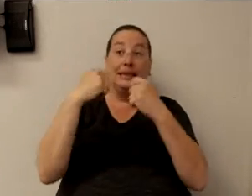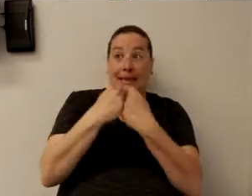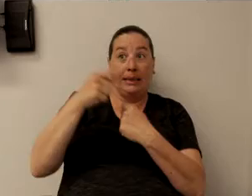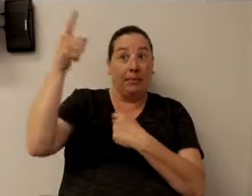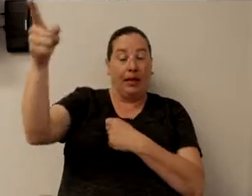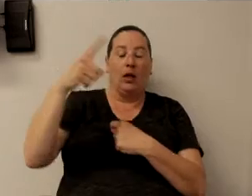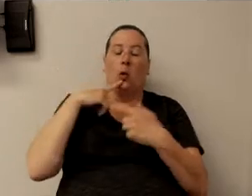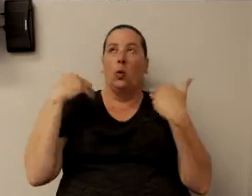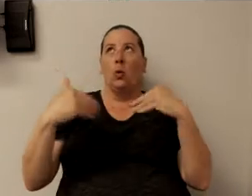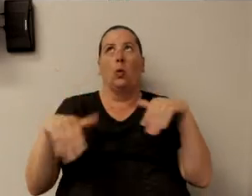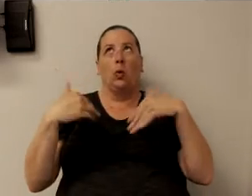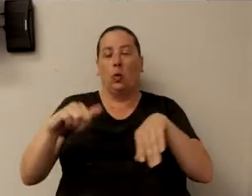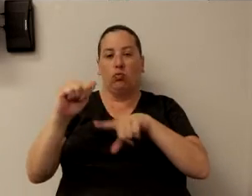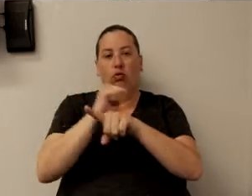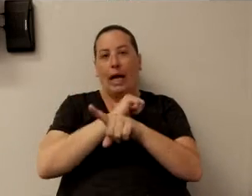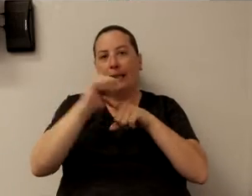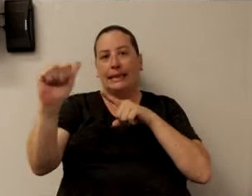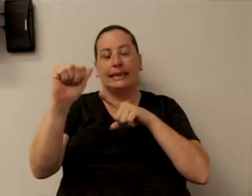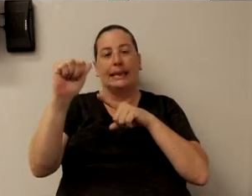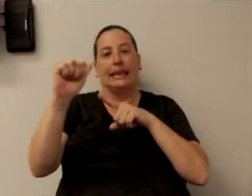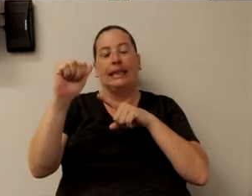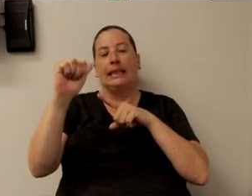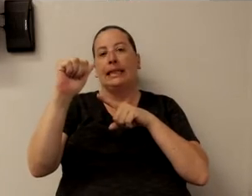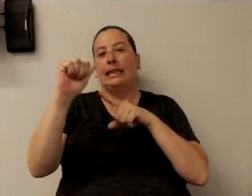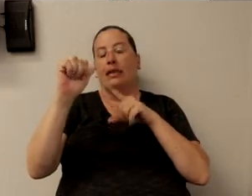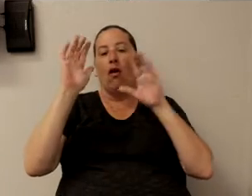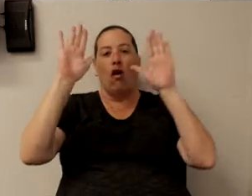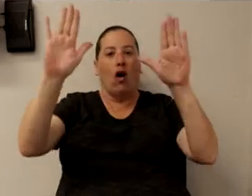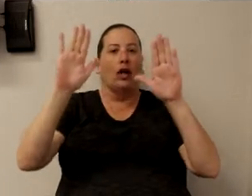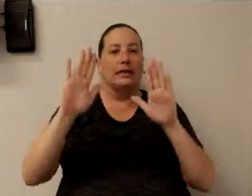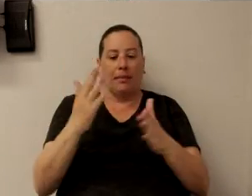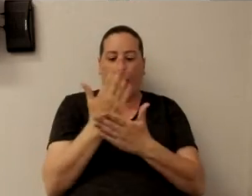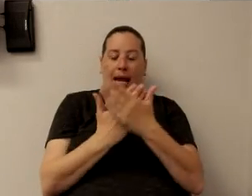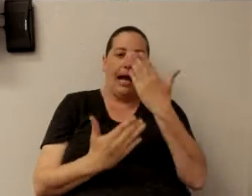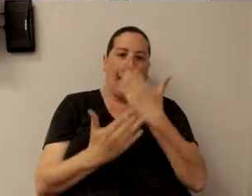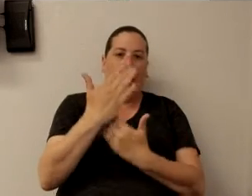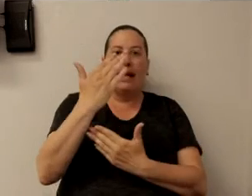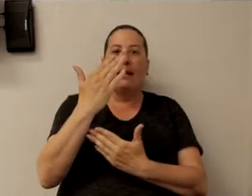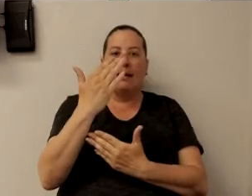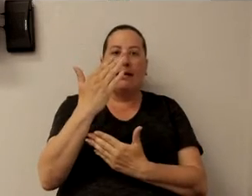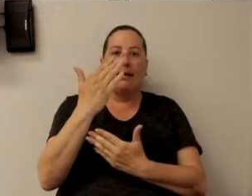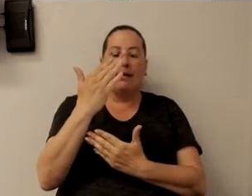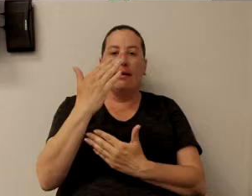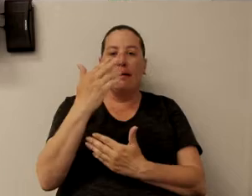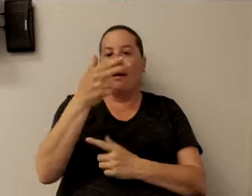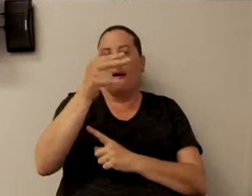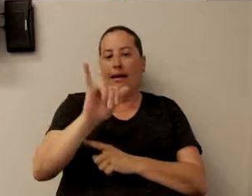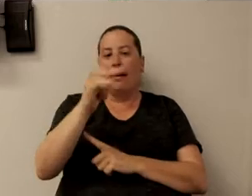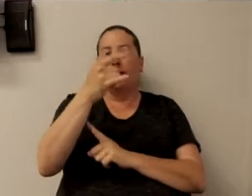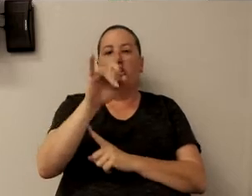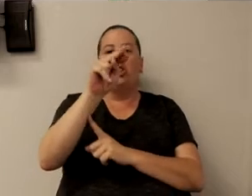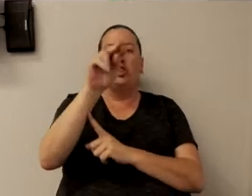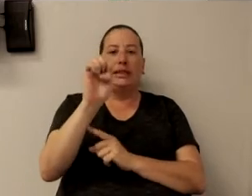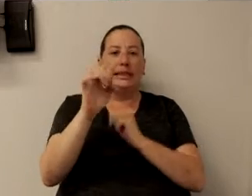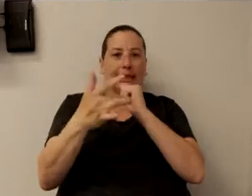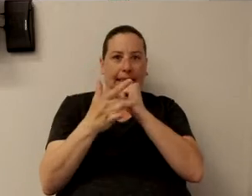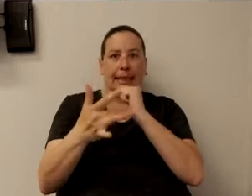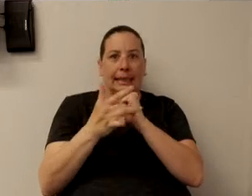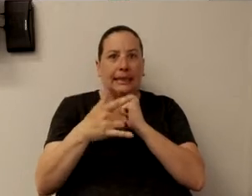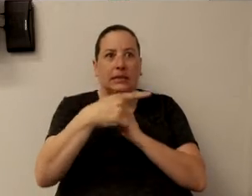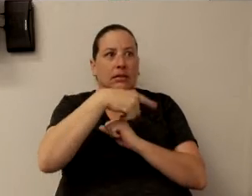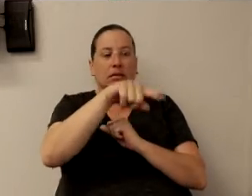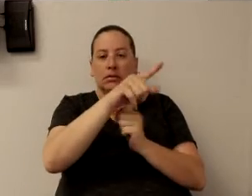practicing awesome hand hygiene techniques, which is the most important thing you can do. They wash their